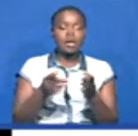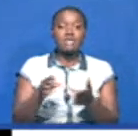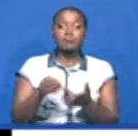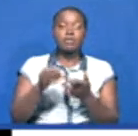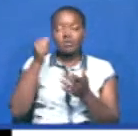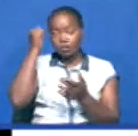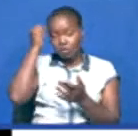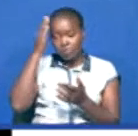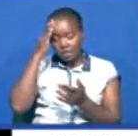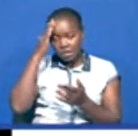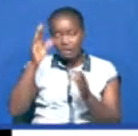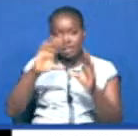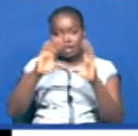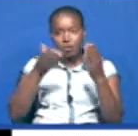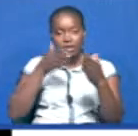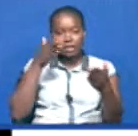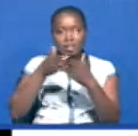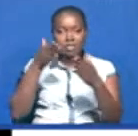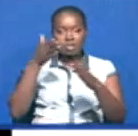World Anti-Counterfeit Day